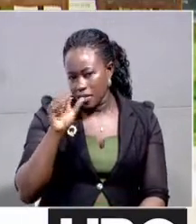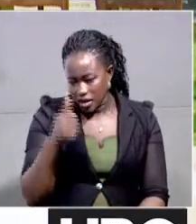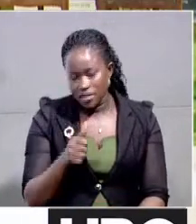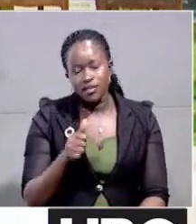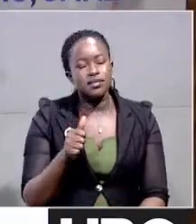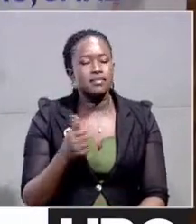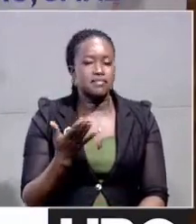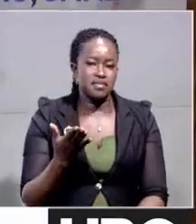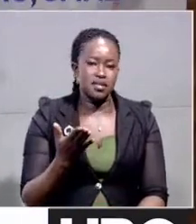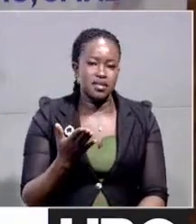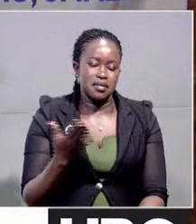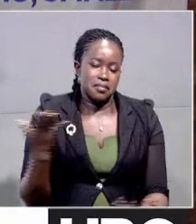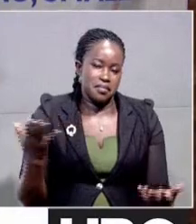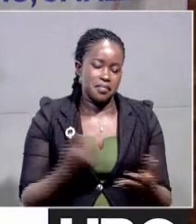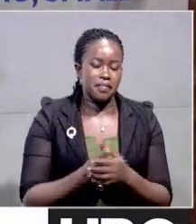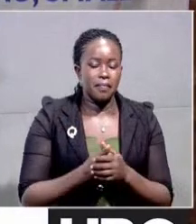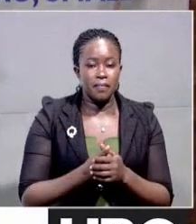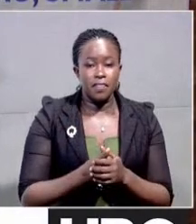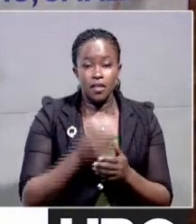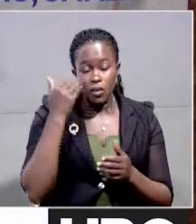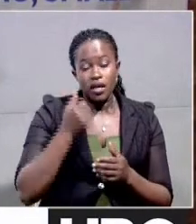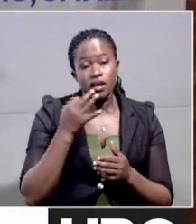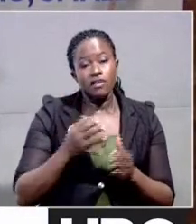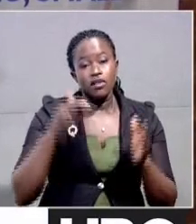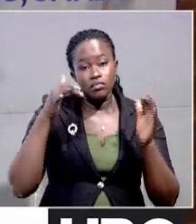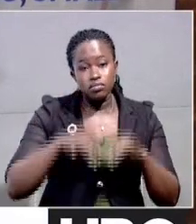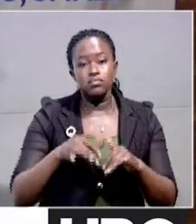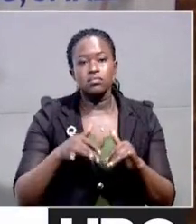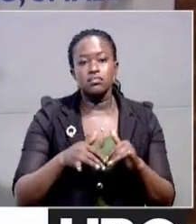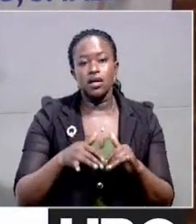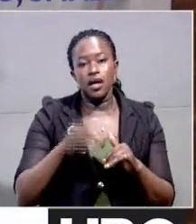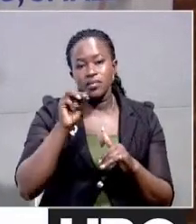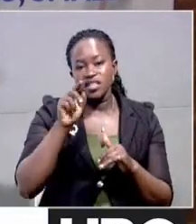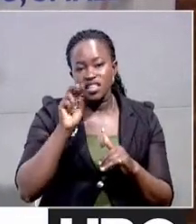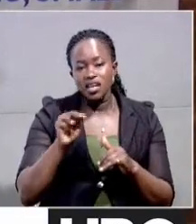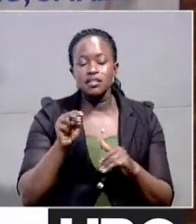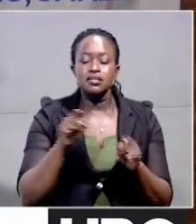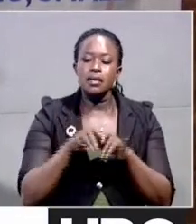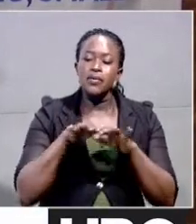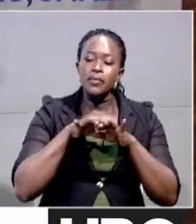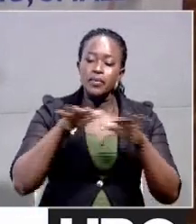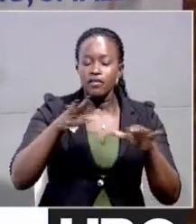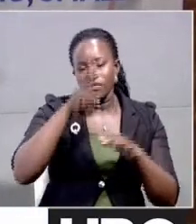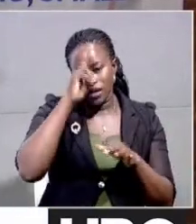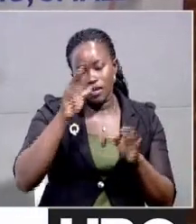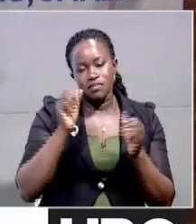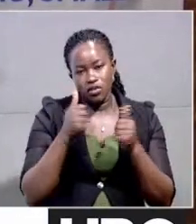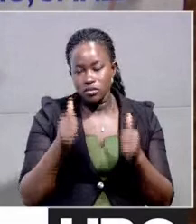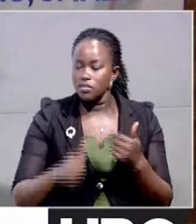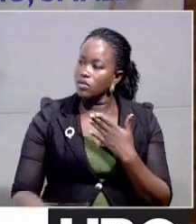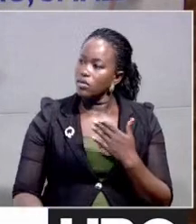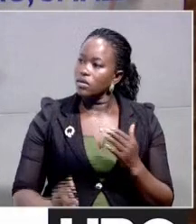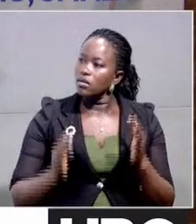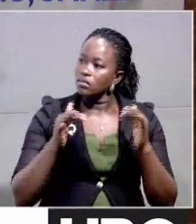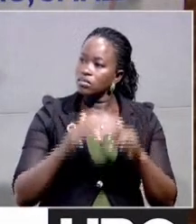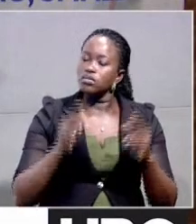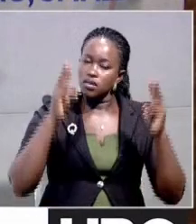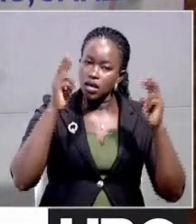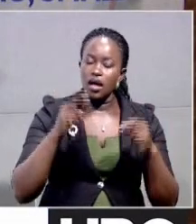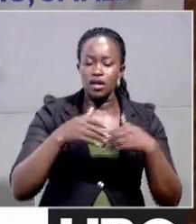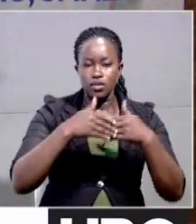not going to the villages. The Micro, Small and Medium-Sized Enterprises Day was on the theme, Unlocking the Potential of